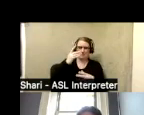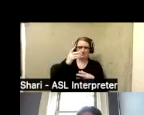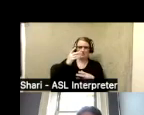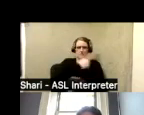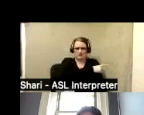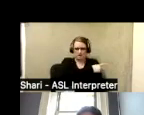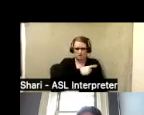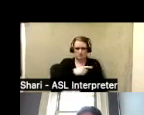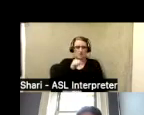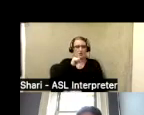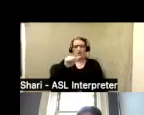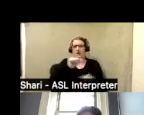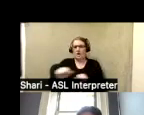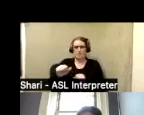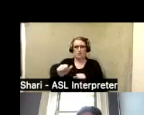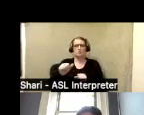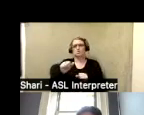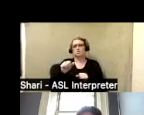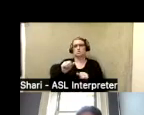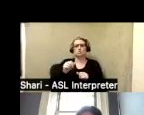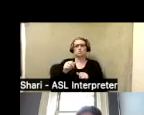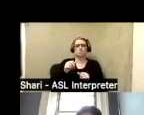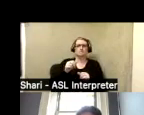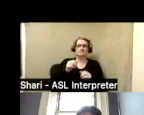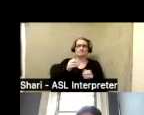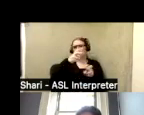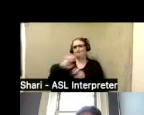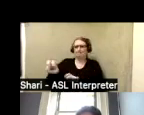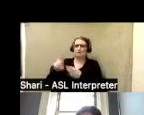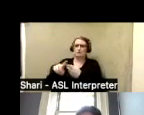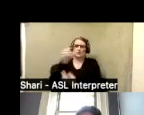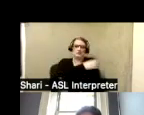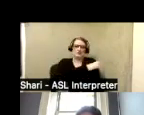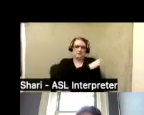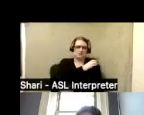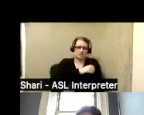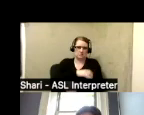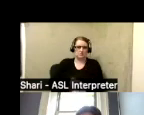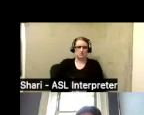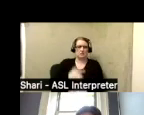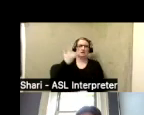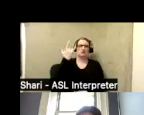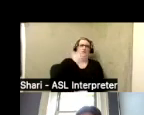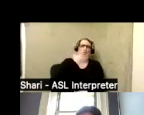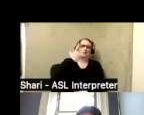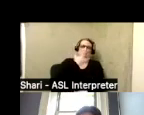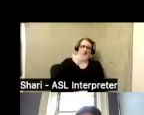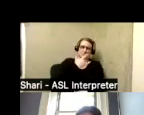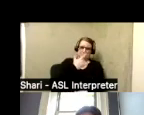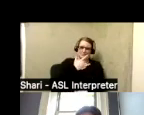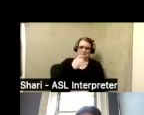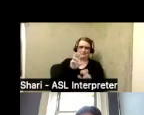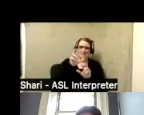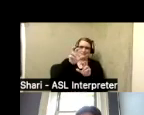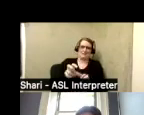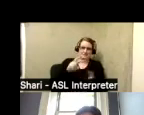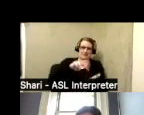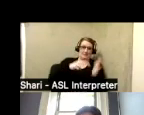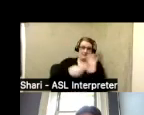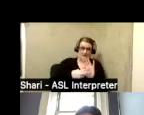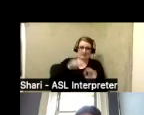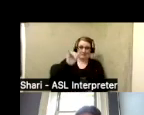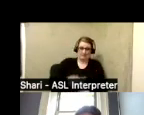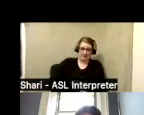developing transference to the clinician. The dominance of narcissistic investment meant that the libido of the